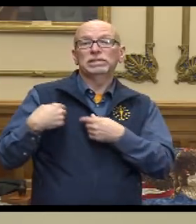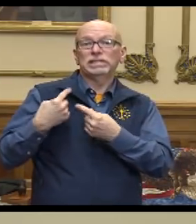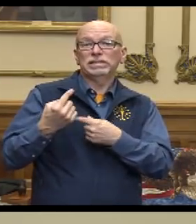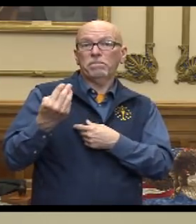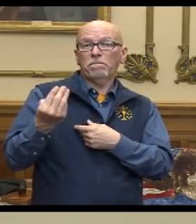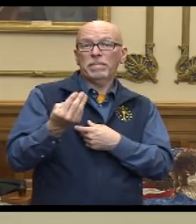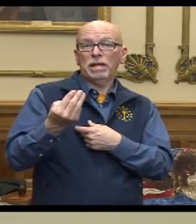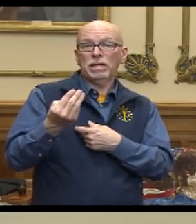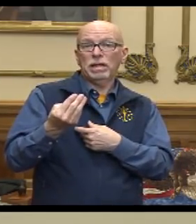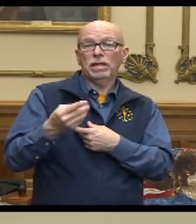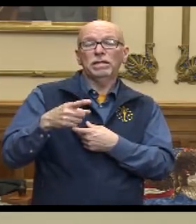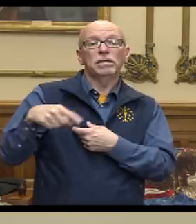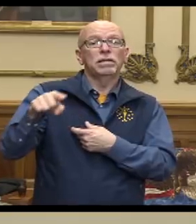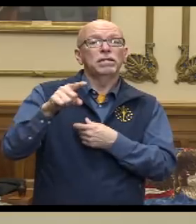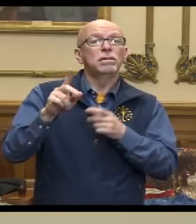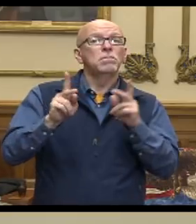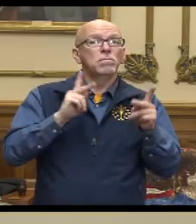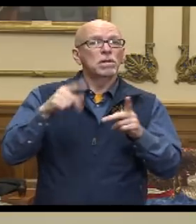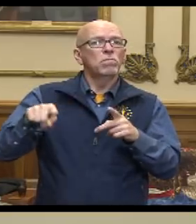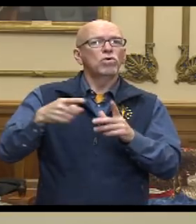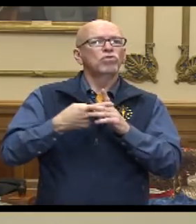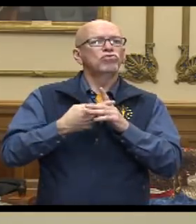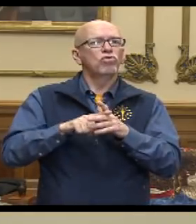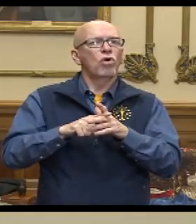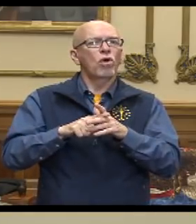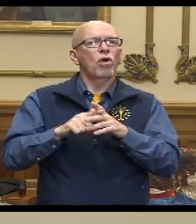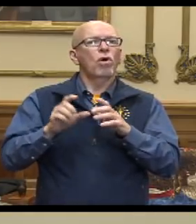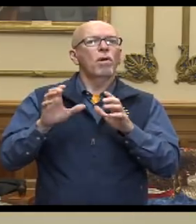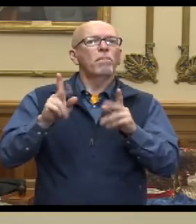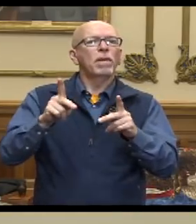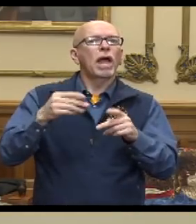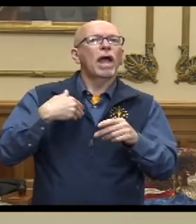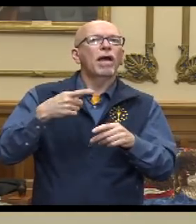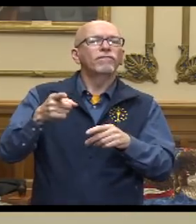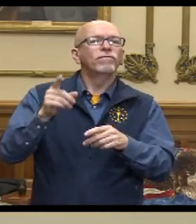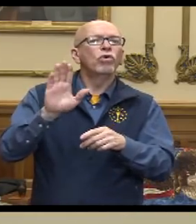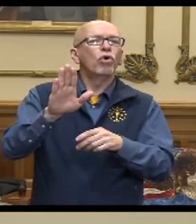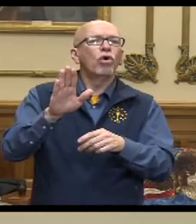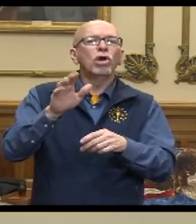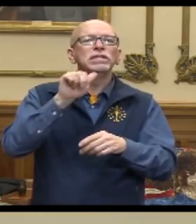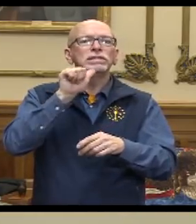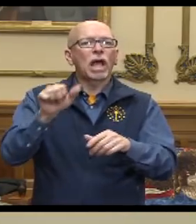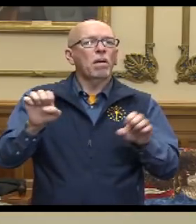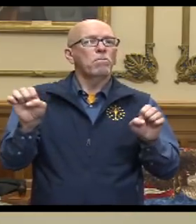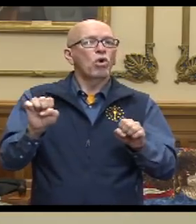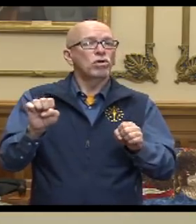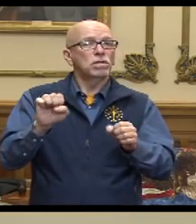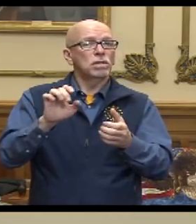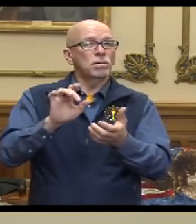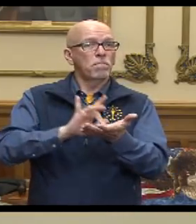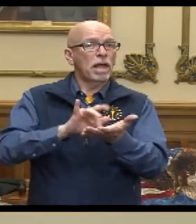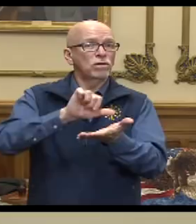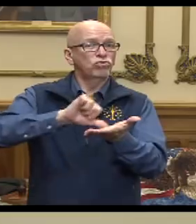Monday, Hoosiers have been able to resume having elective medical procedures.